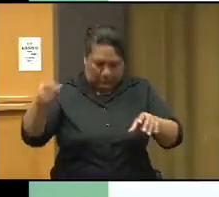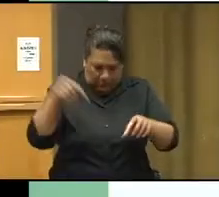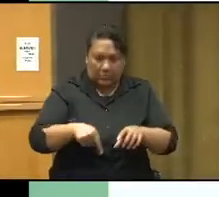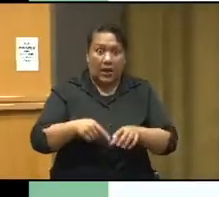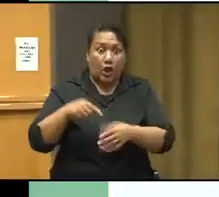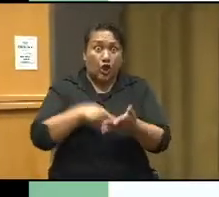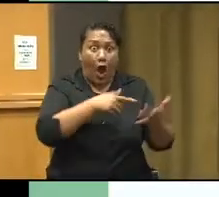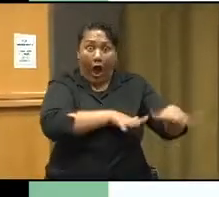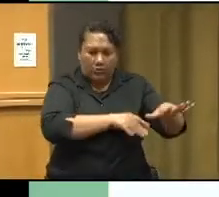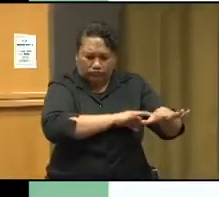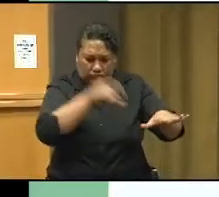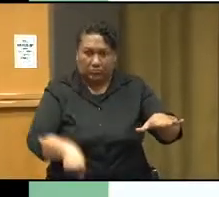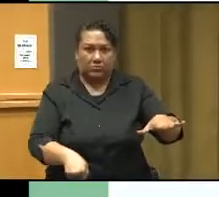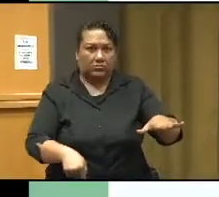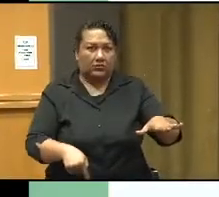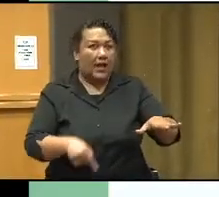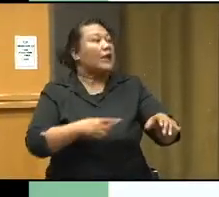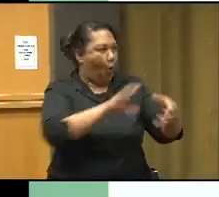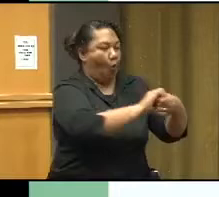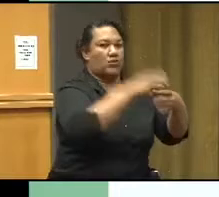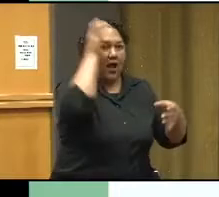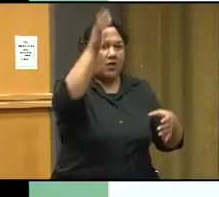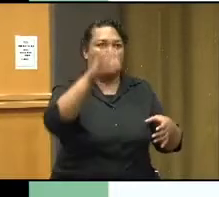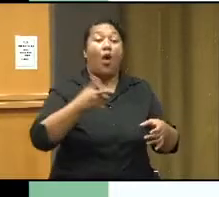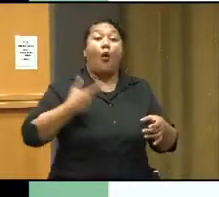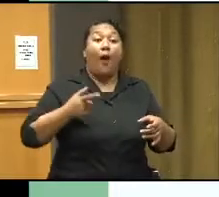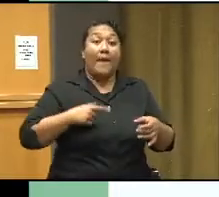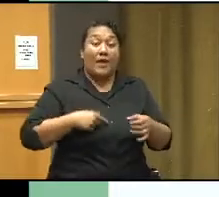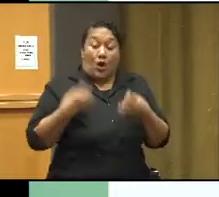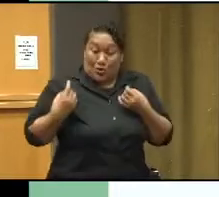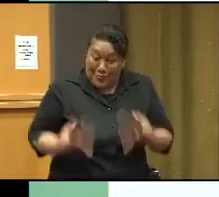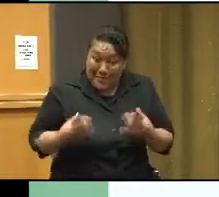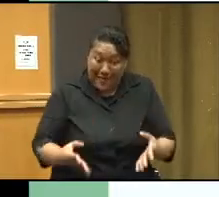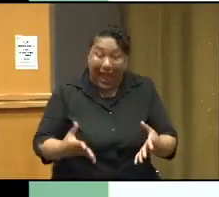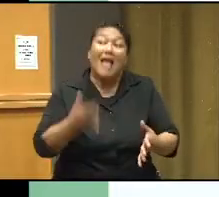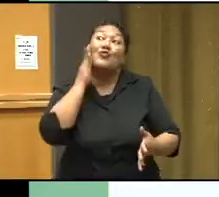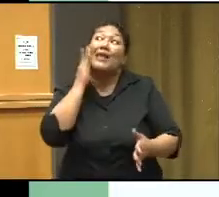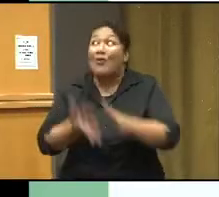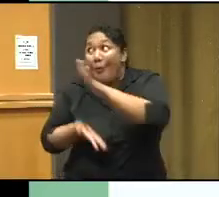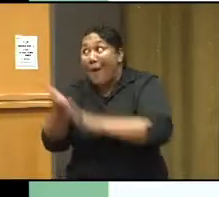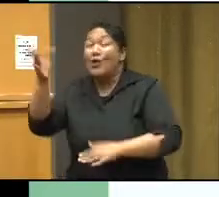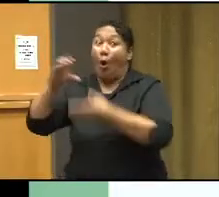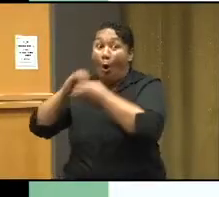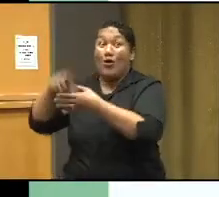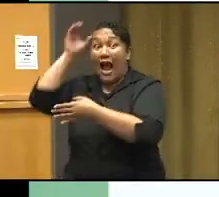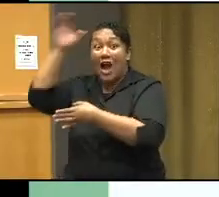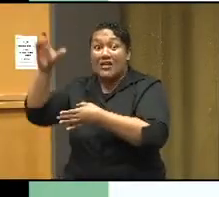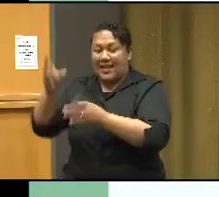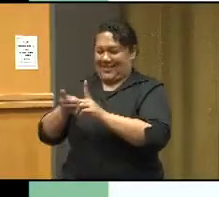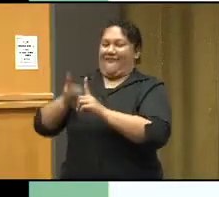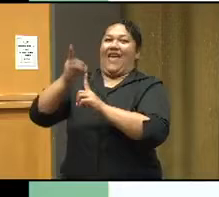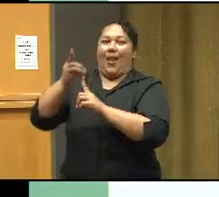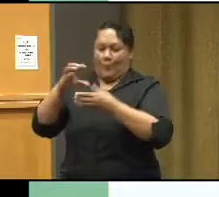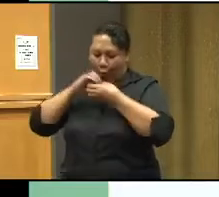do a good job of doing it. And because at the end of the day, I'm preparing them to go back to the countries and help develop their